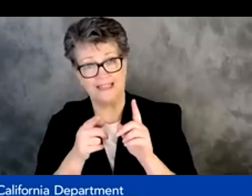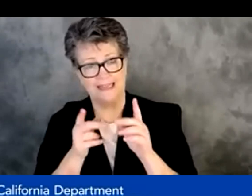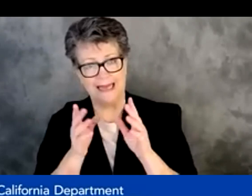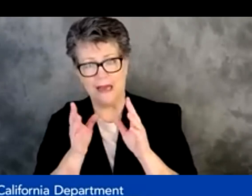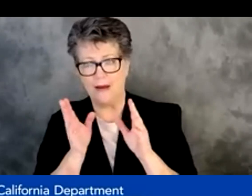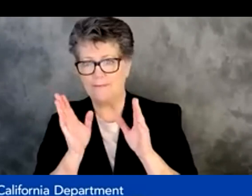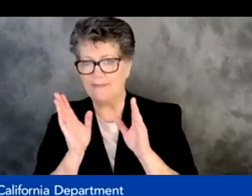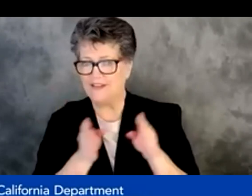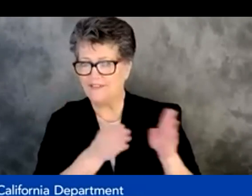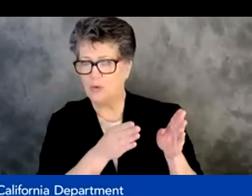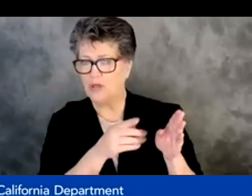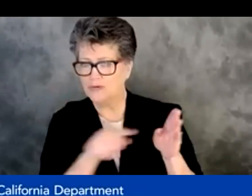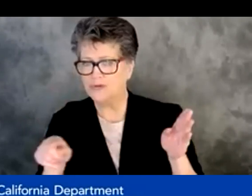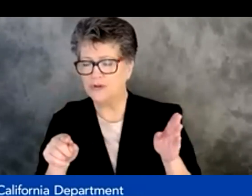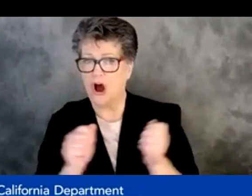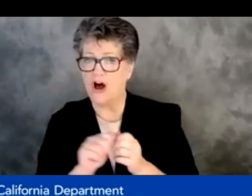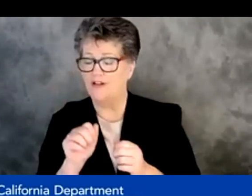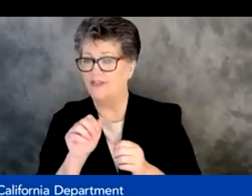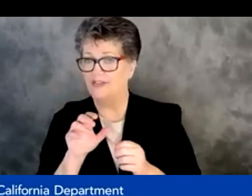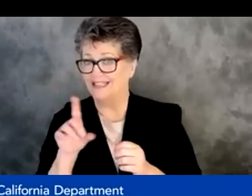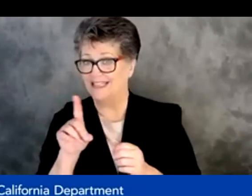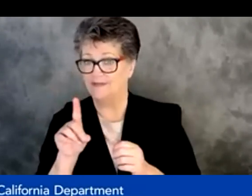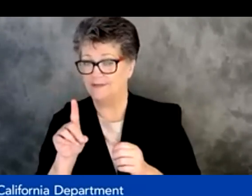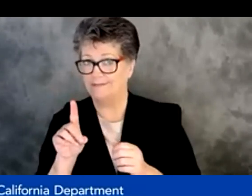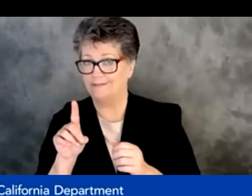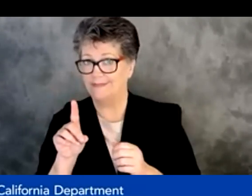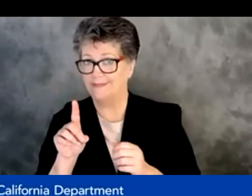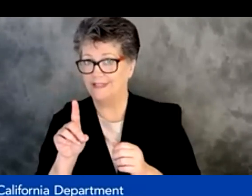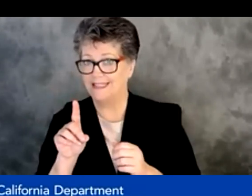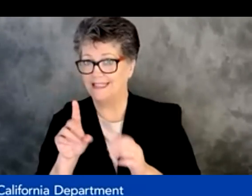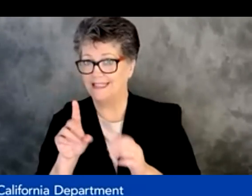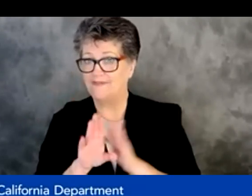individuals on the developmental services waivers.